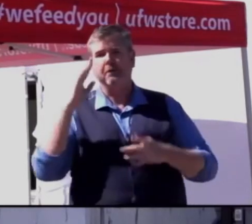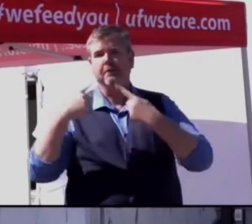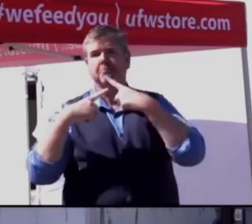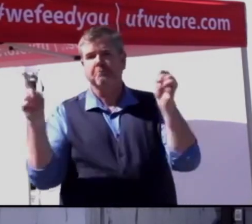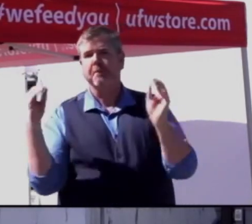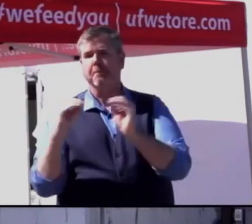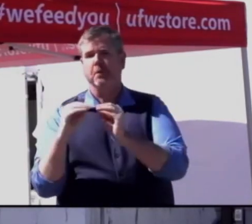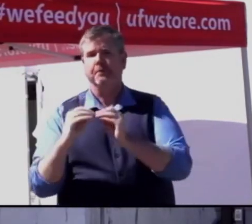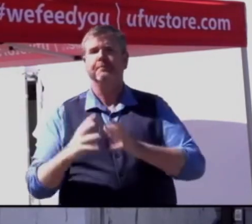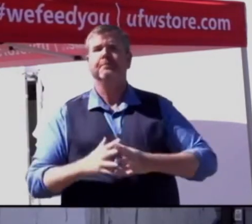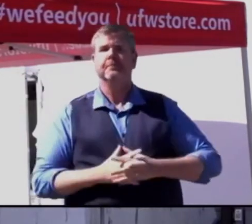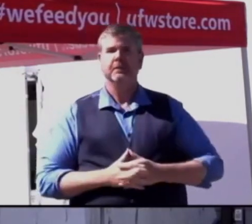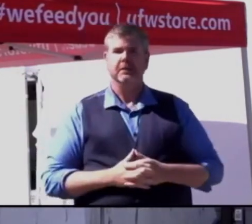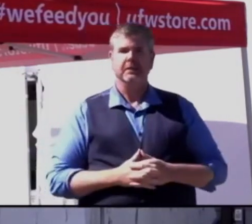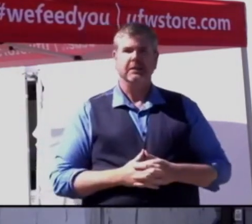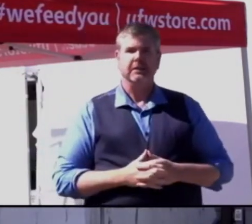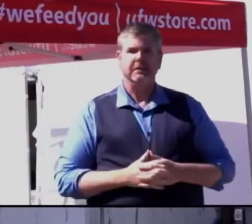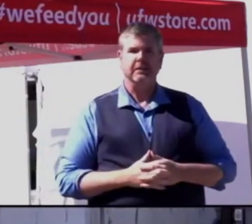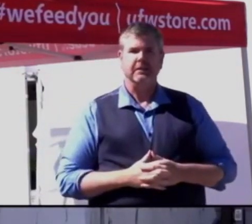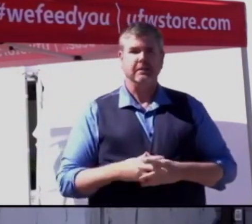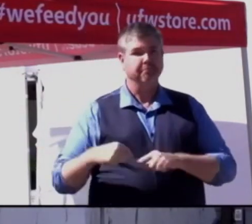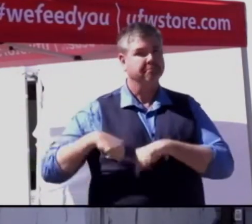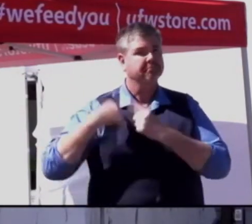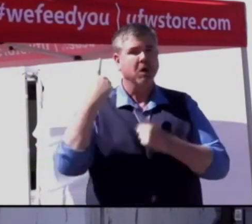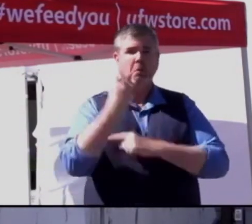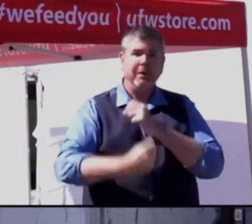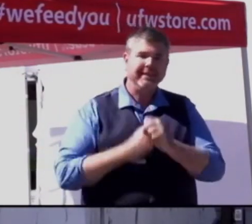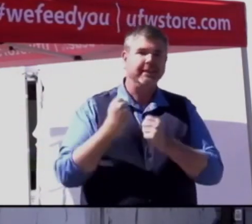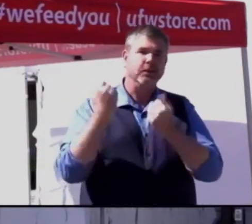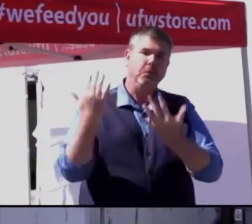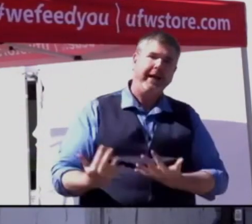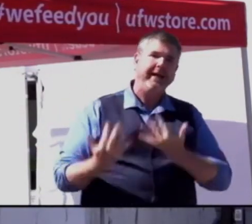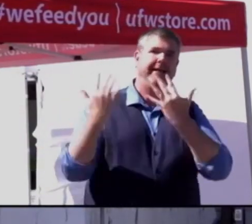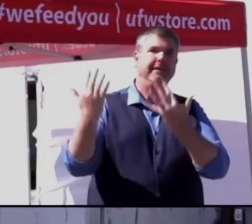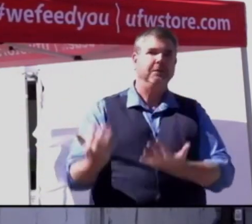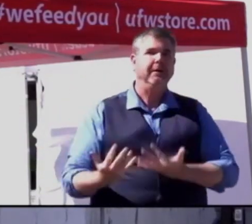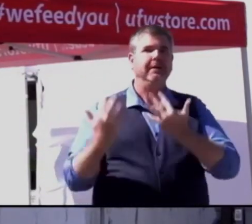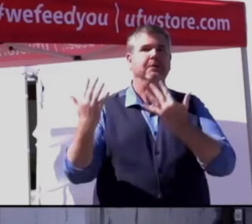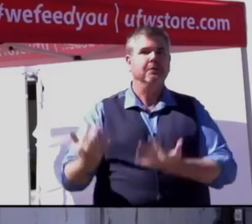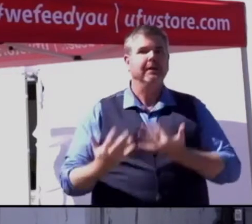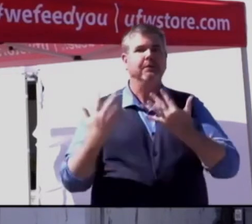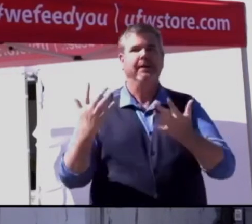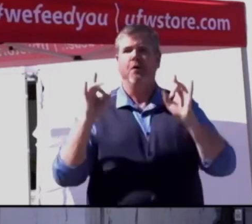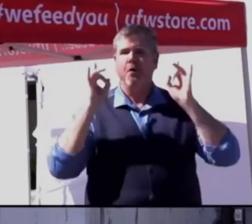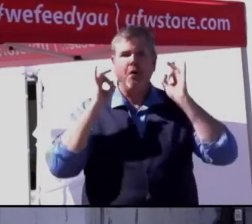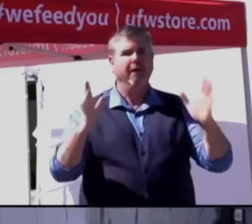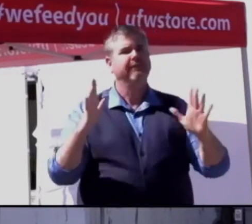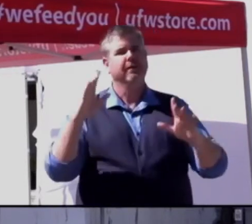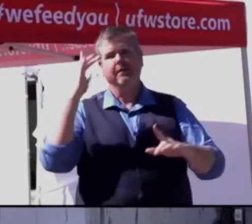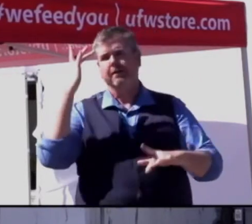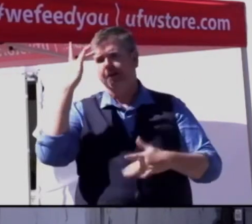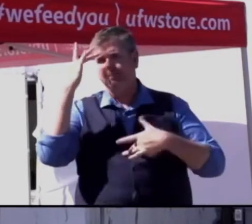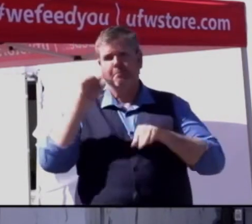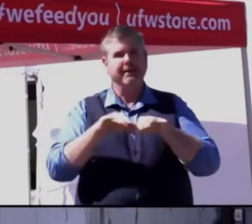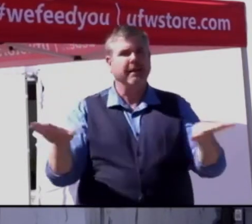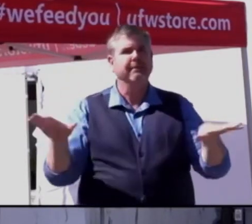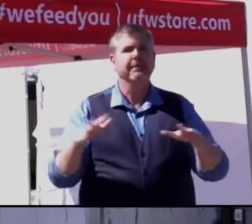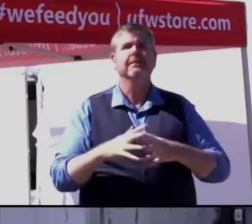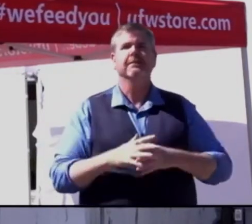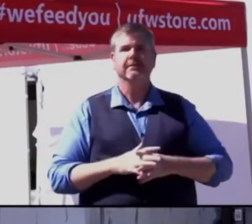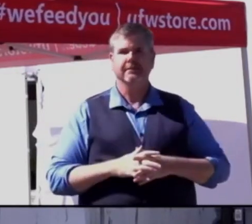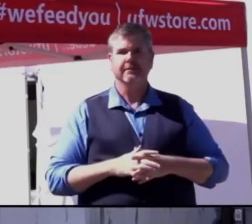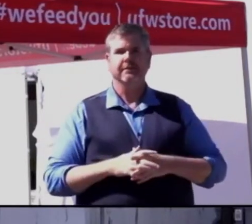year about this horrible, horrible pandemic. We've all had to make extraordinary